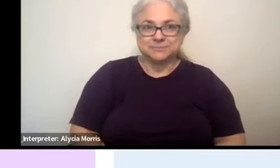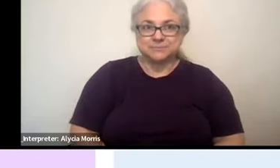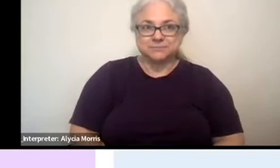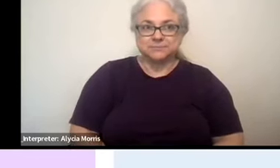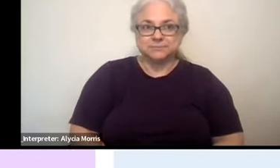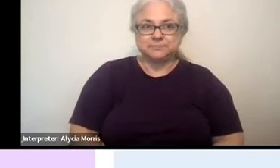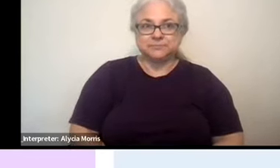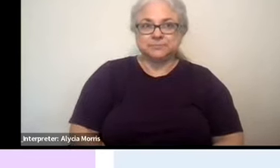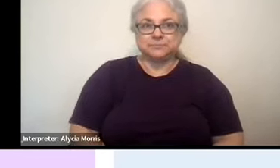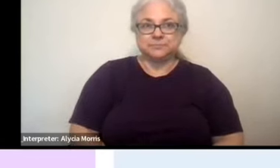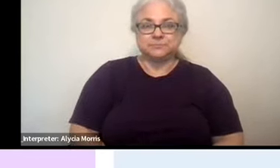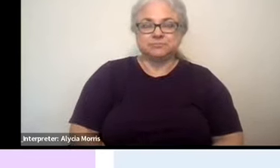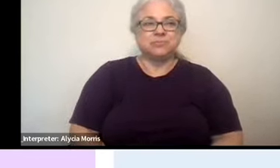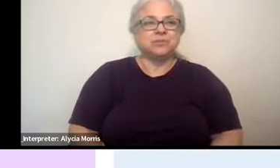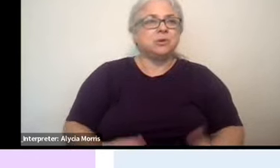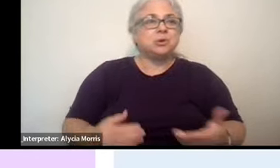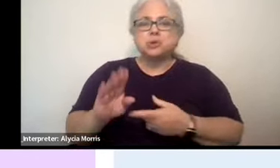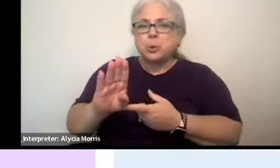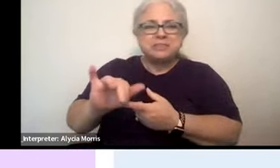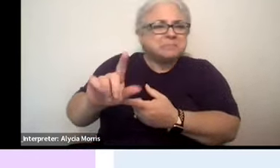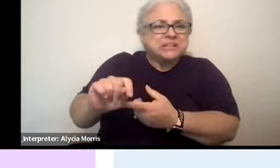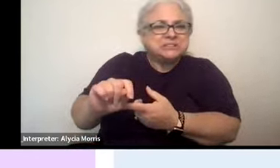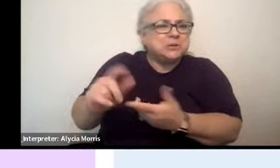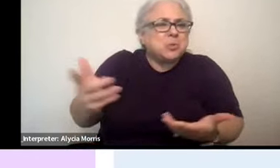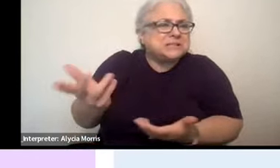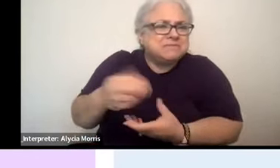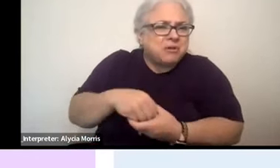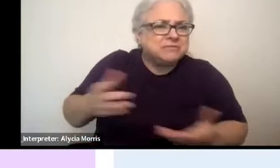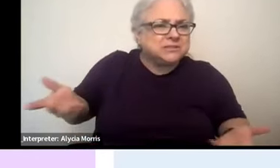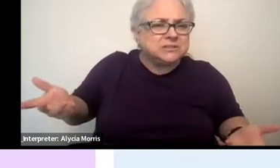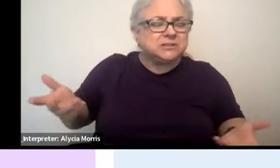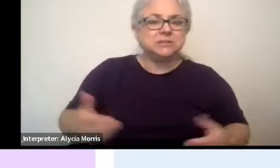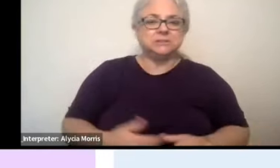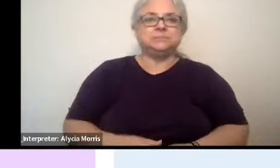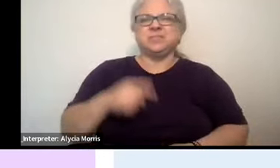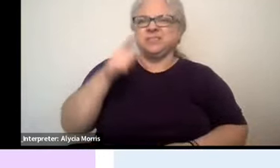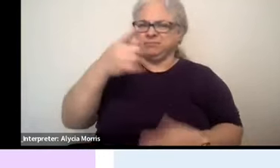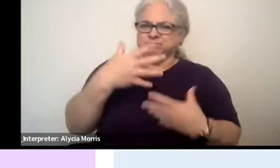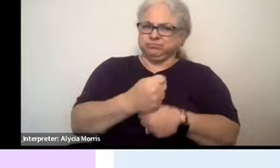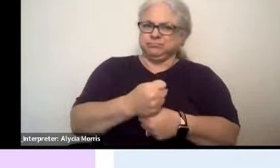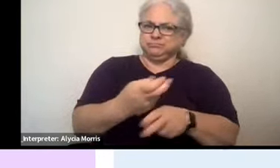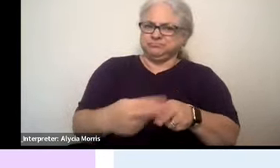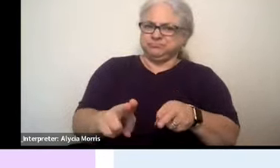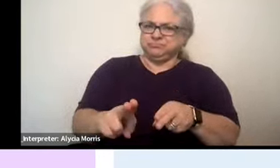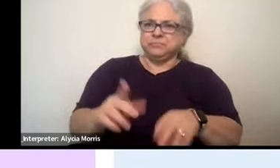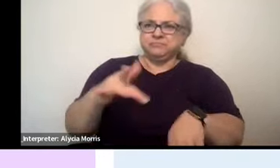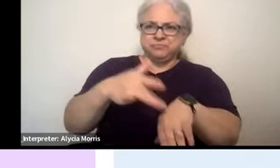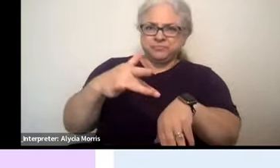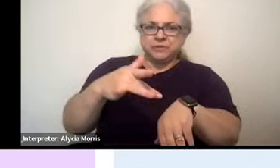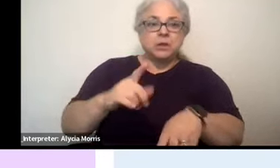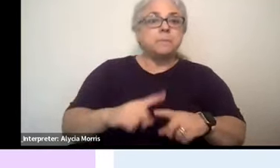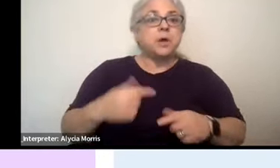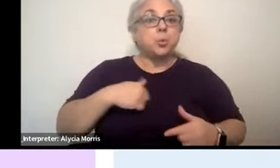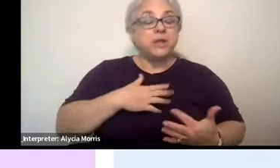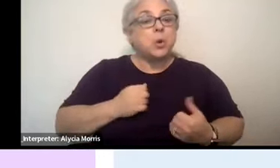So what's all this about the BILT? What's involved? Well, this is very brief, but essentially we want the businesses to co-lead